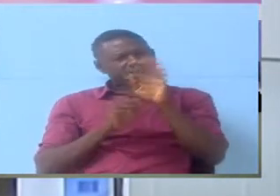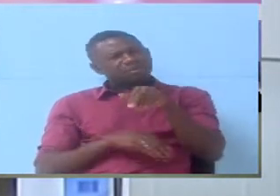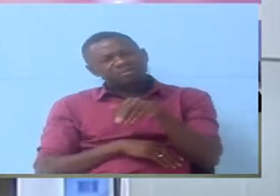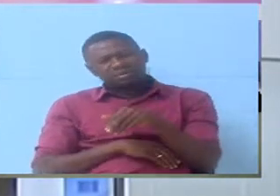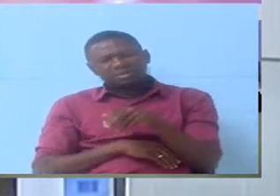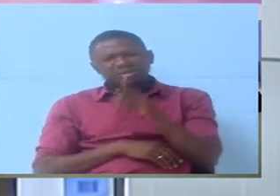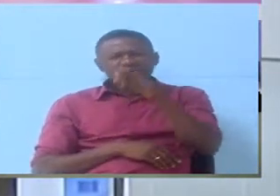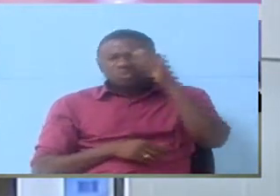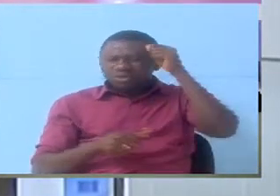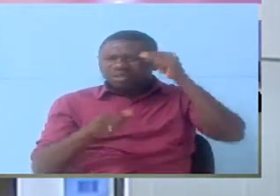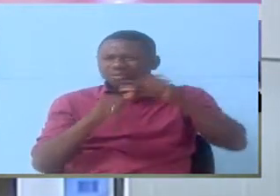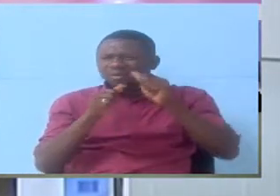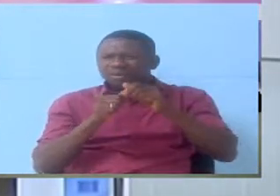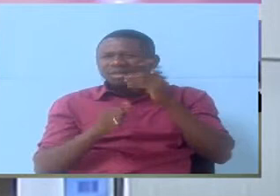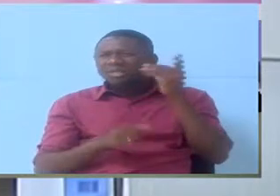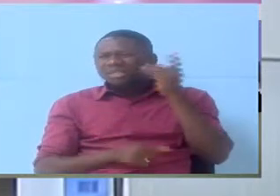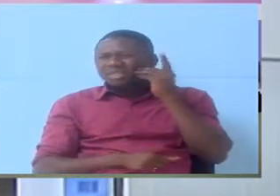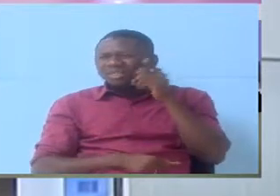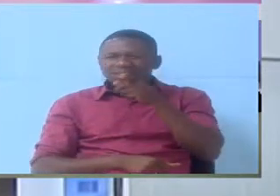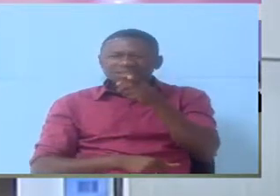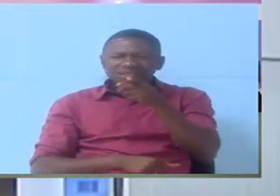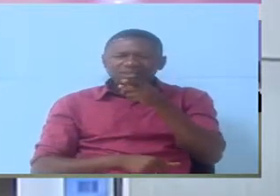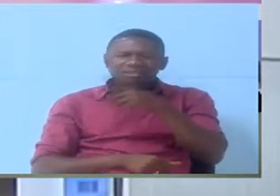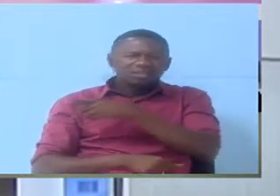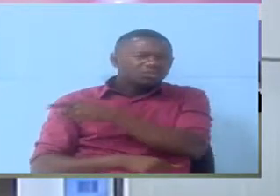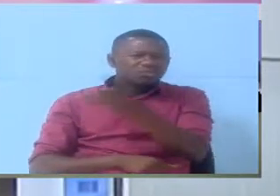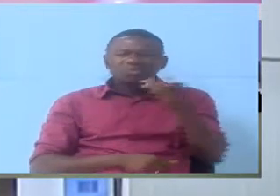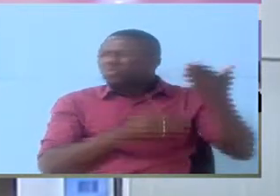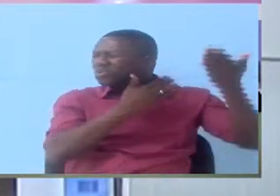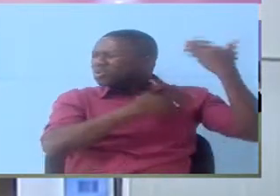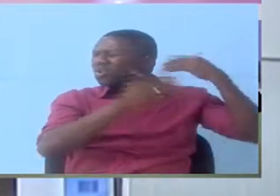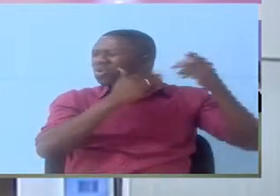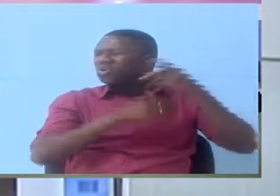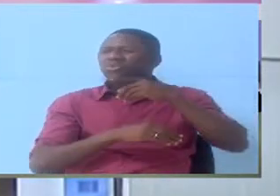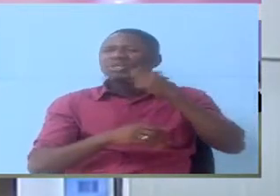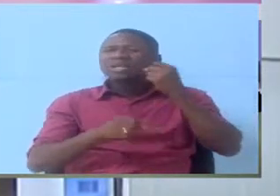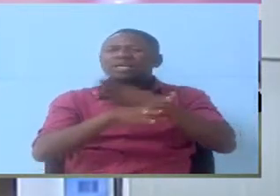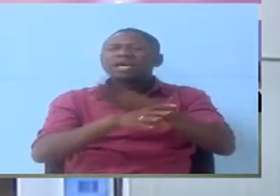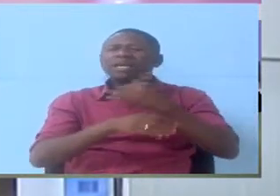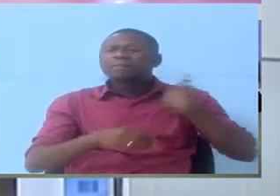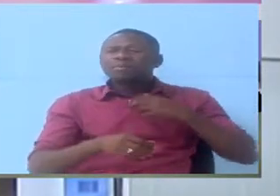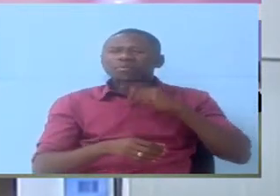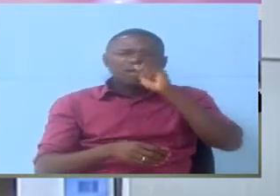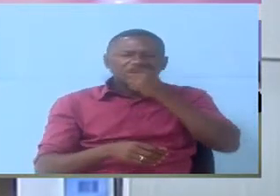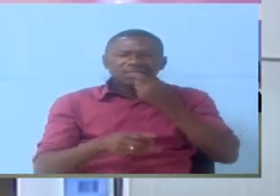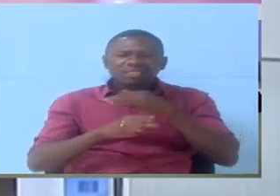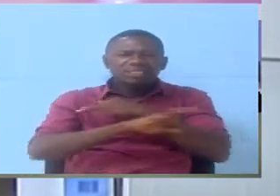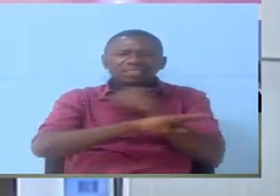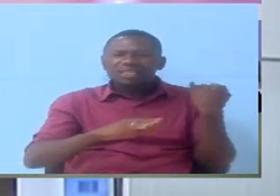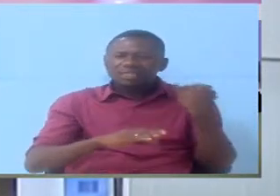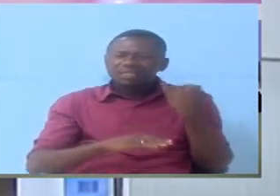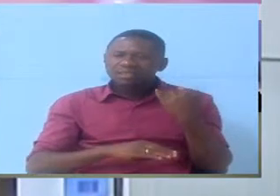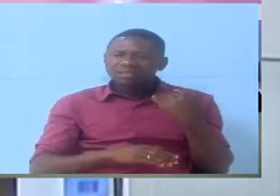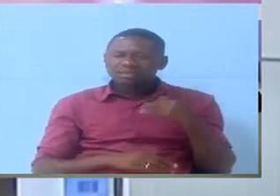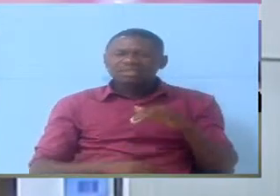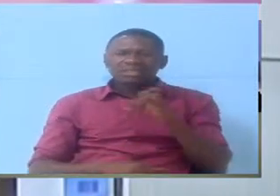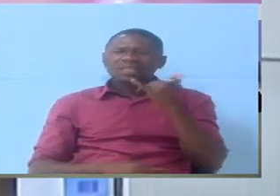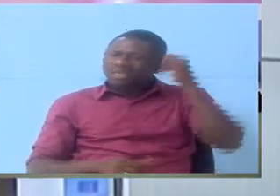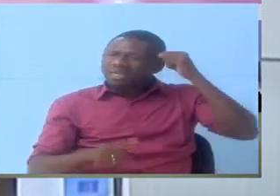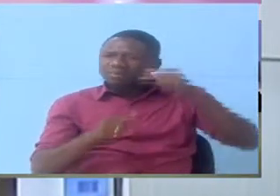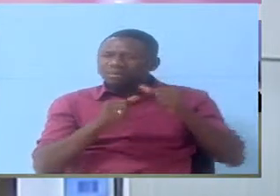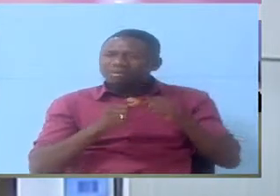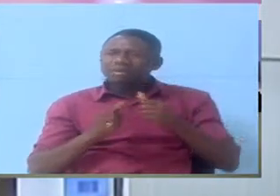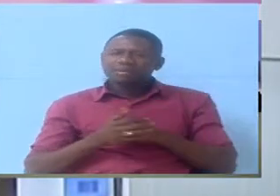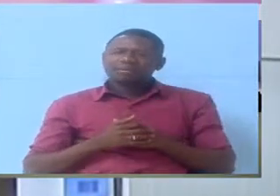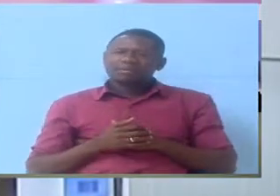you remember the day these Ghanaians were killed? Fwe hakilo ya mutale lume ye nying Ghanaian olufa. He said, yes, I can remember. Kaya hang hakilo